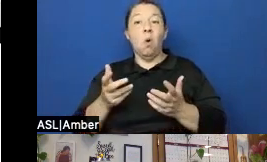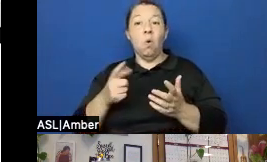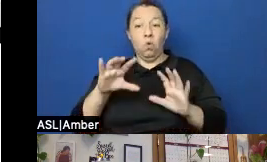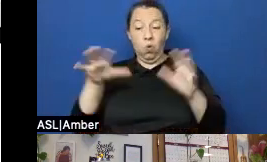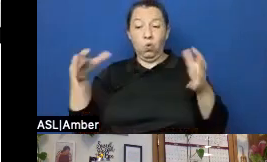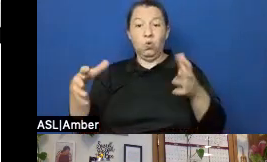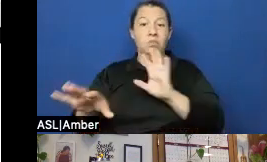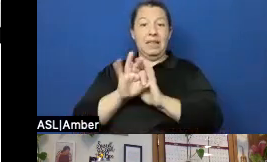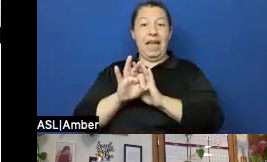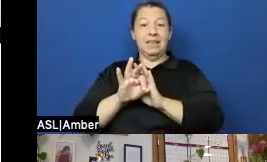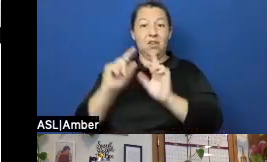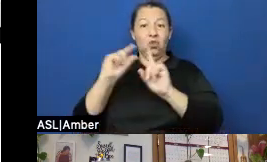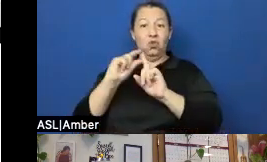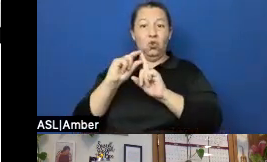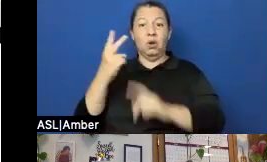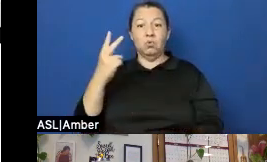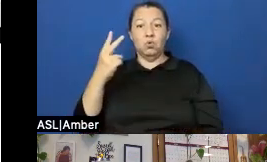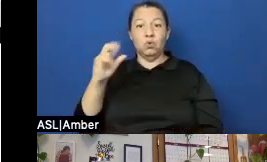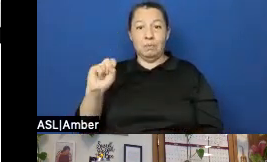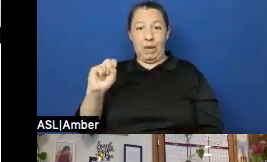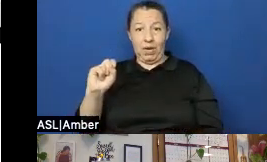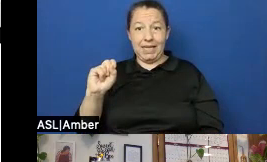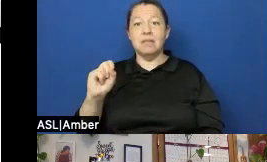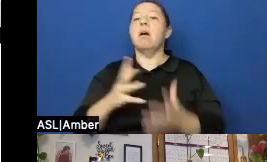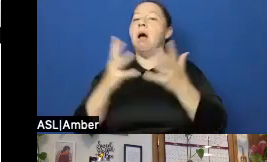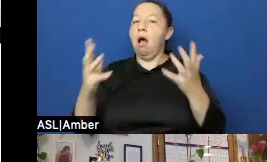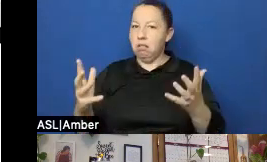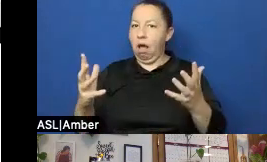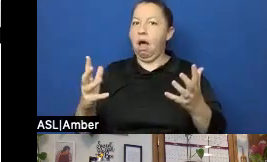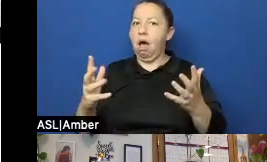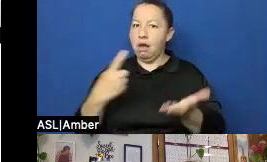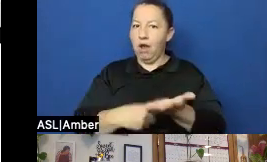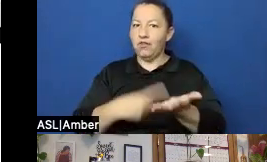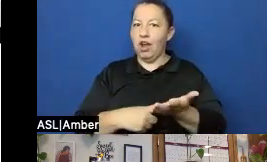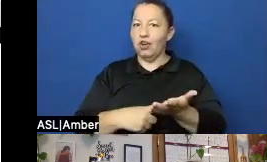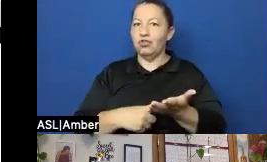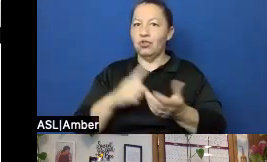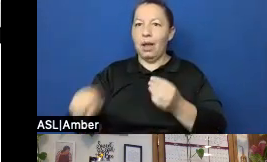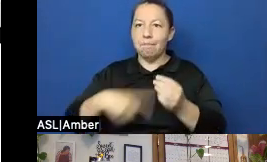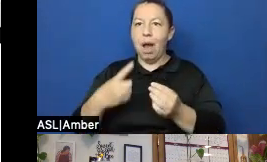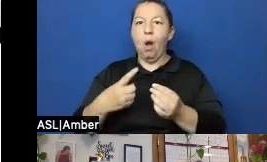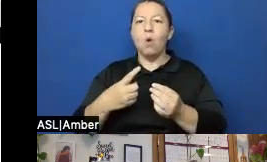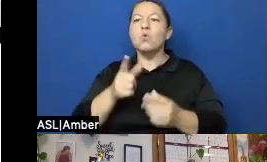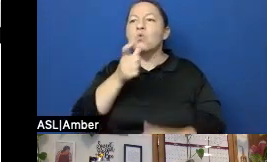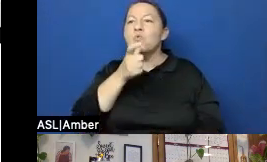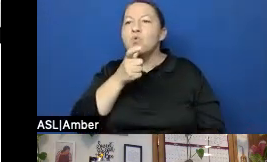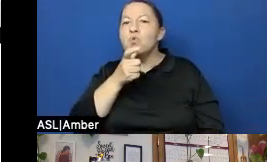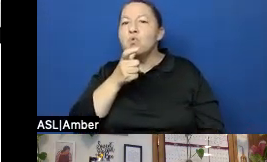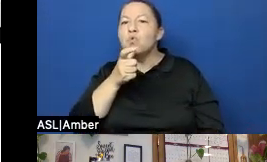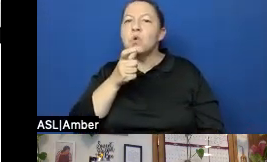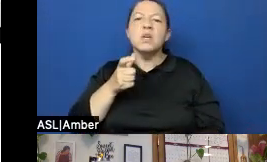term Two-Spirit. So there's been a lot of conversation out there about, you know, who can use the